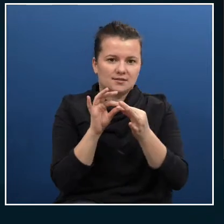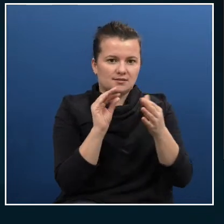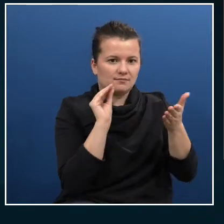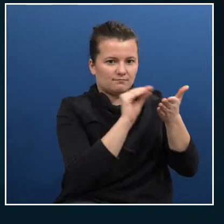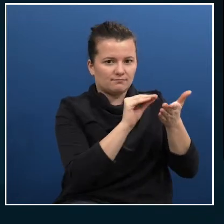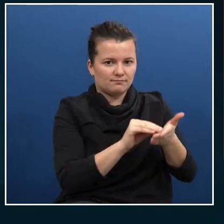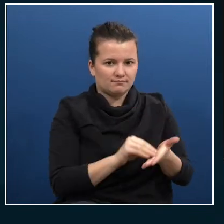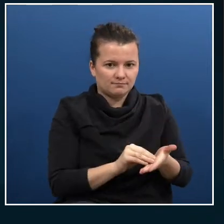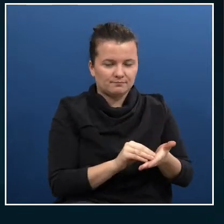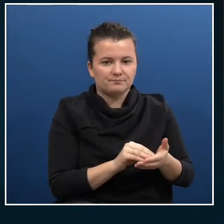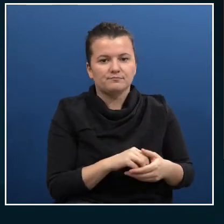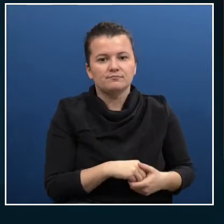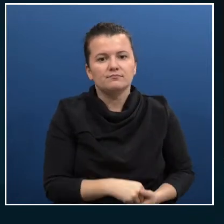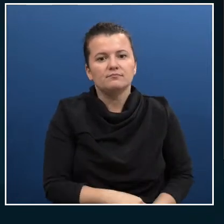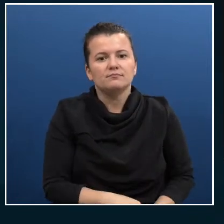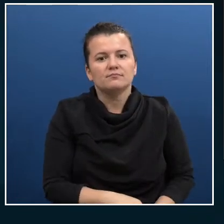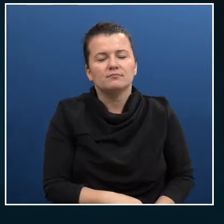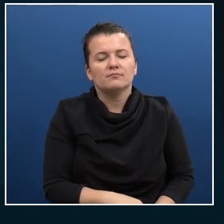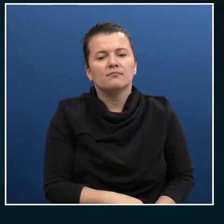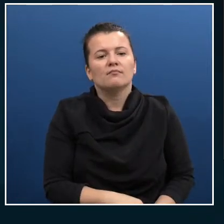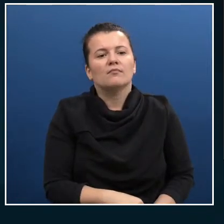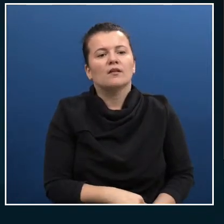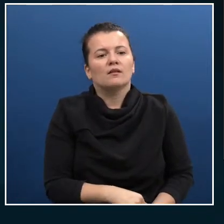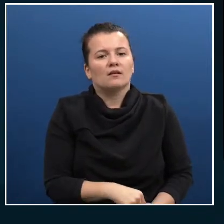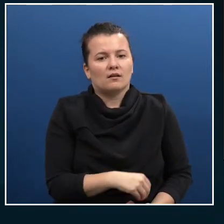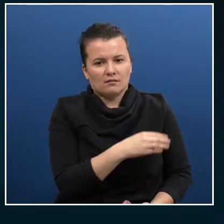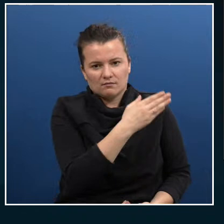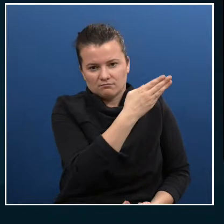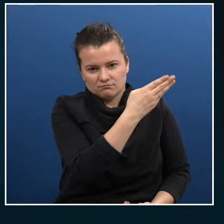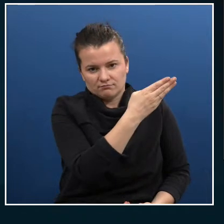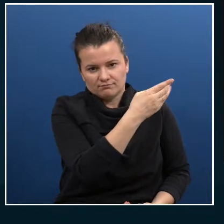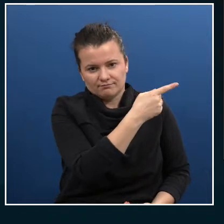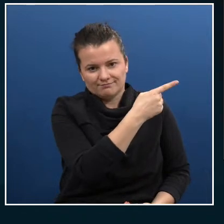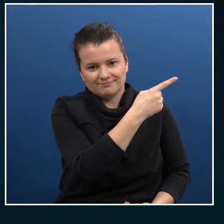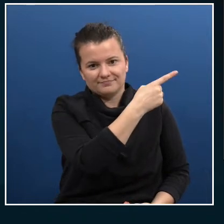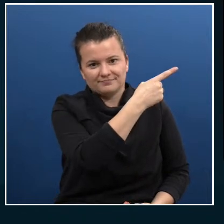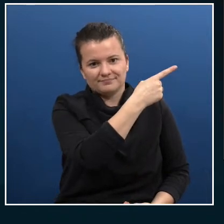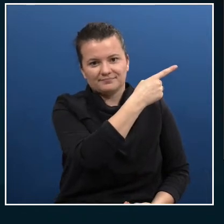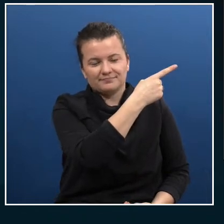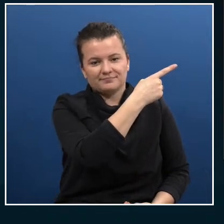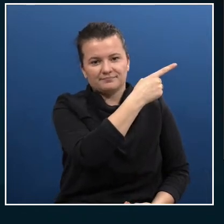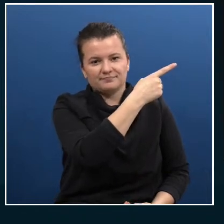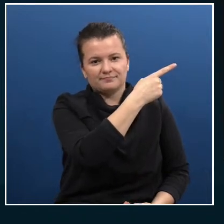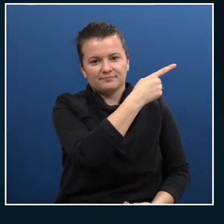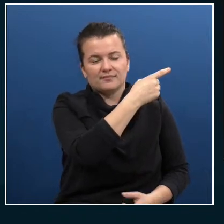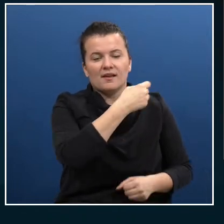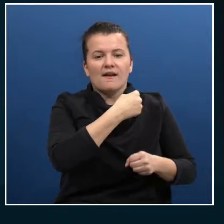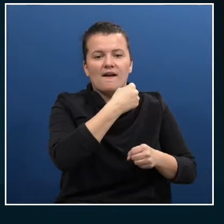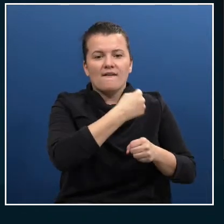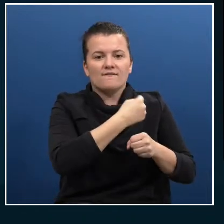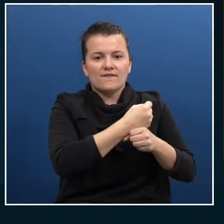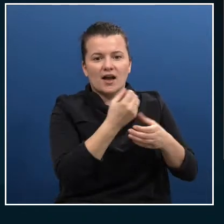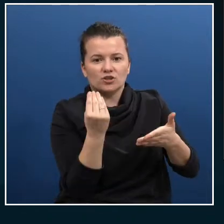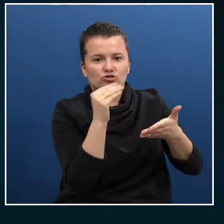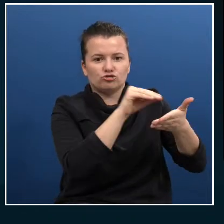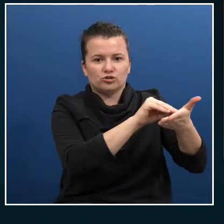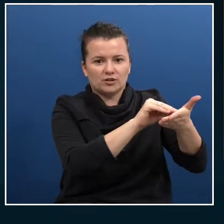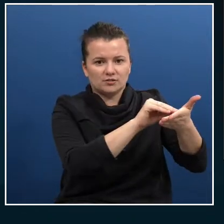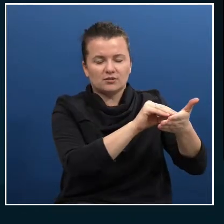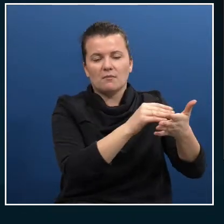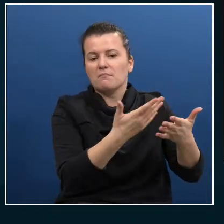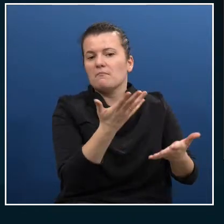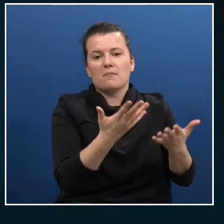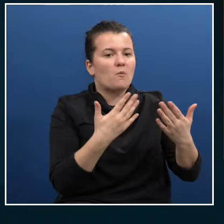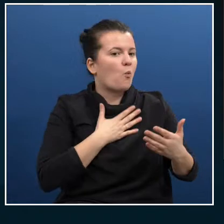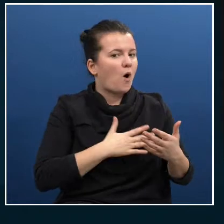objects and resources within your script or within the template. Functions, if you want to use your own built custom